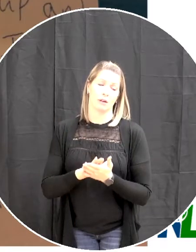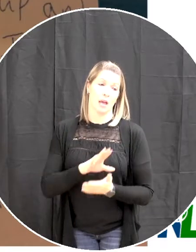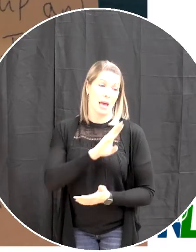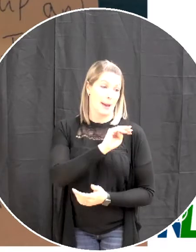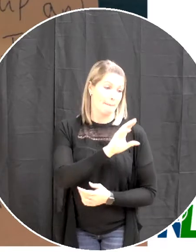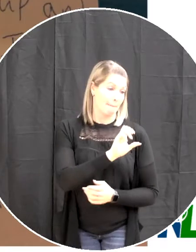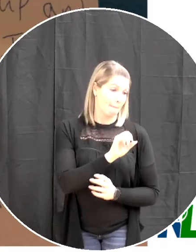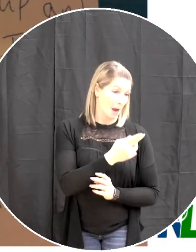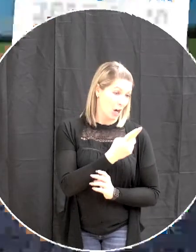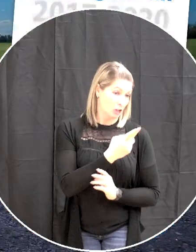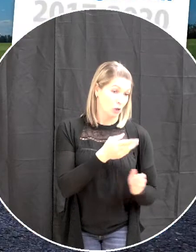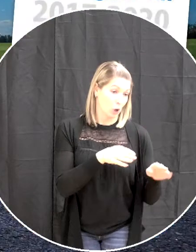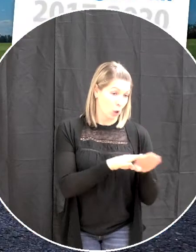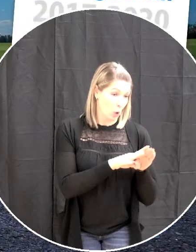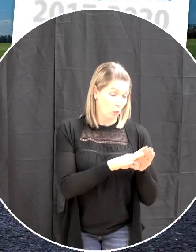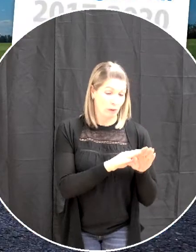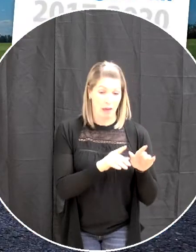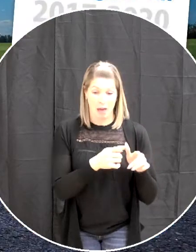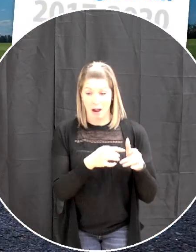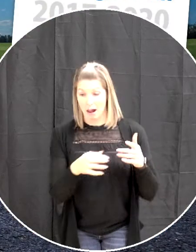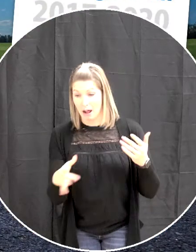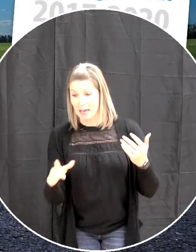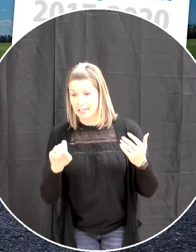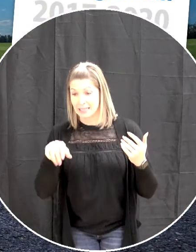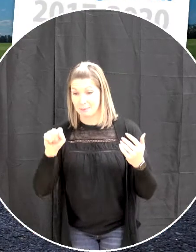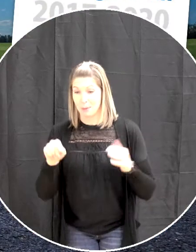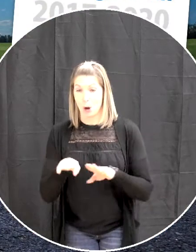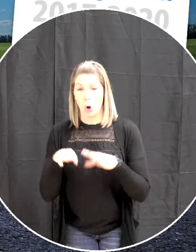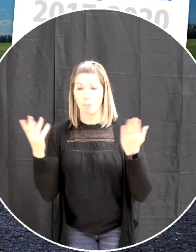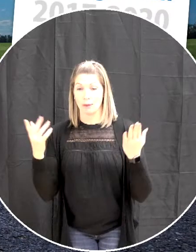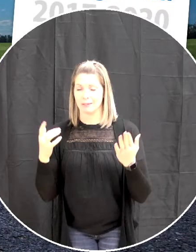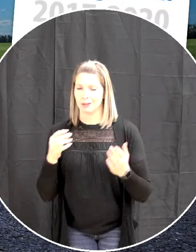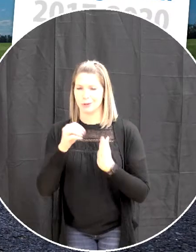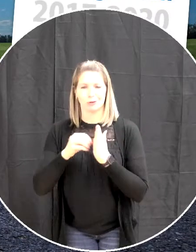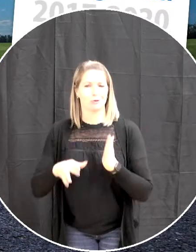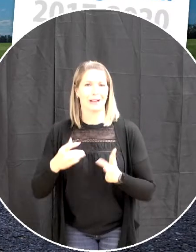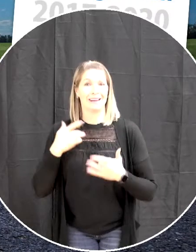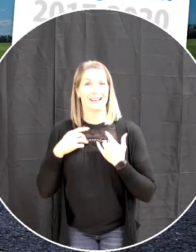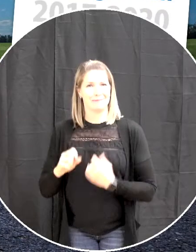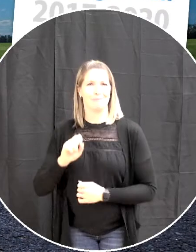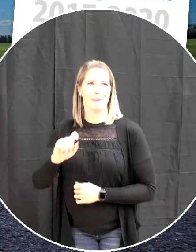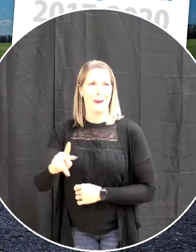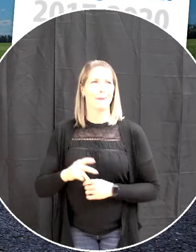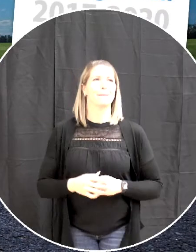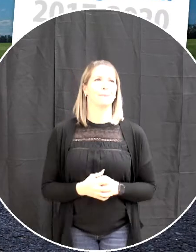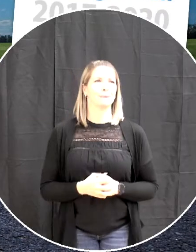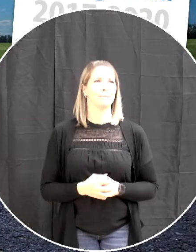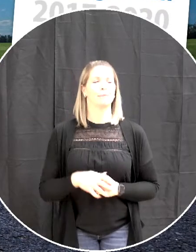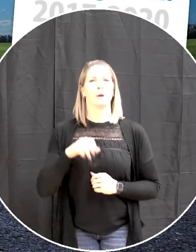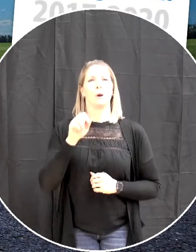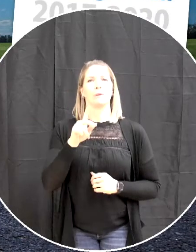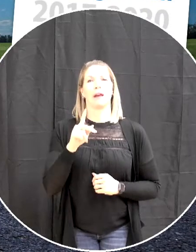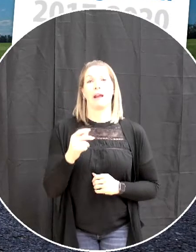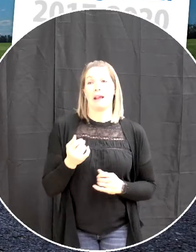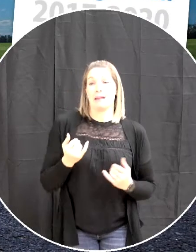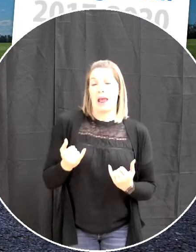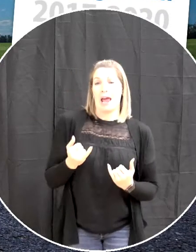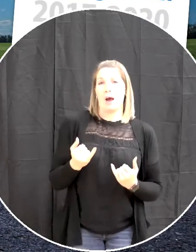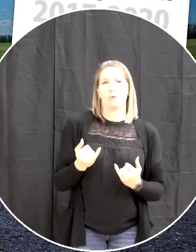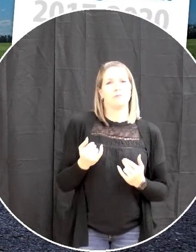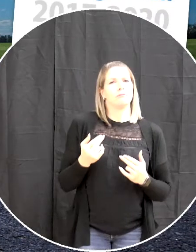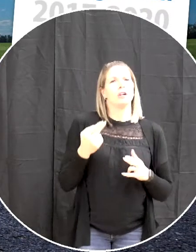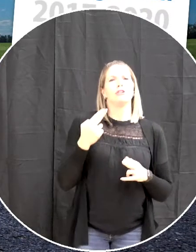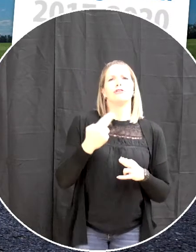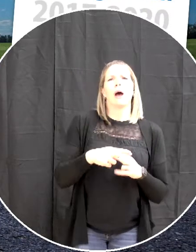to motivate you. So, the strategic plan highlights. This is the third and last year, and really this covers the period